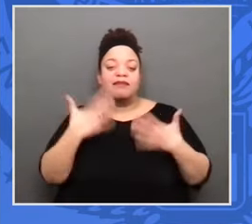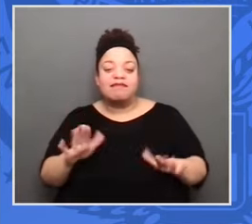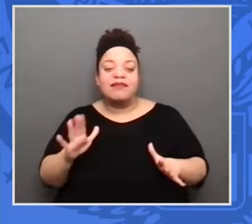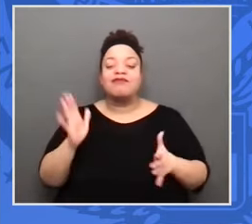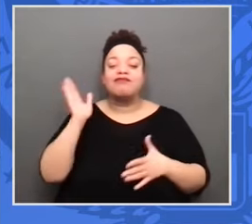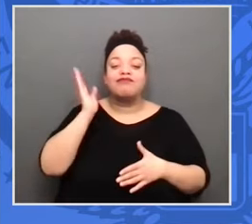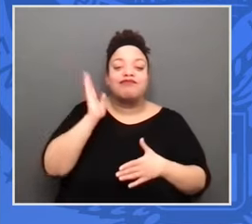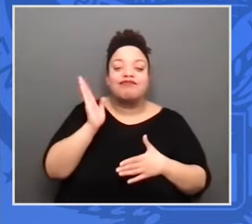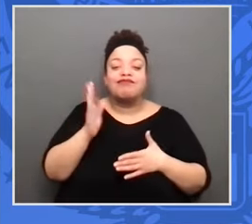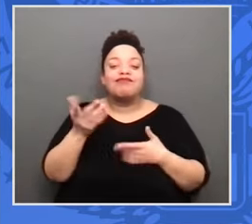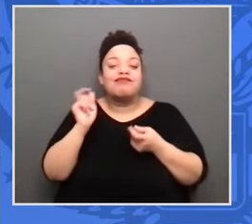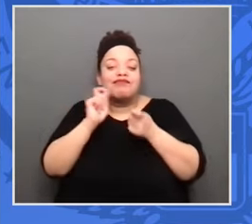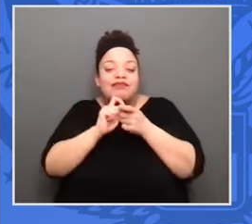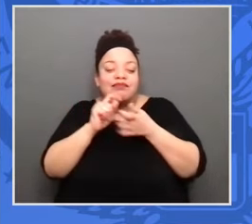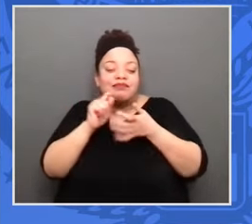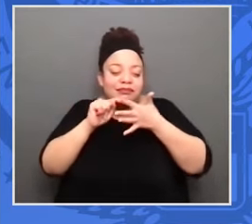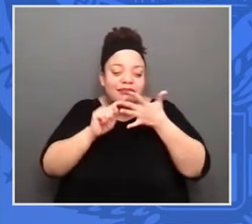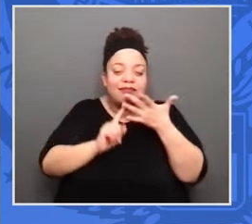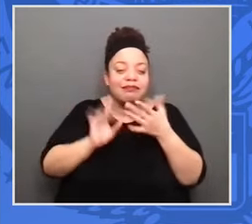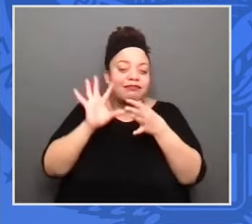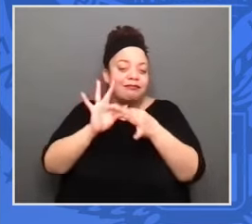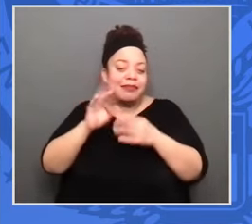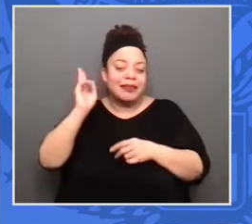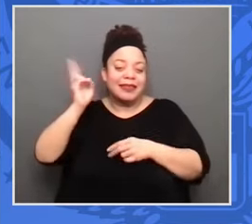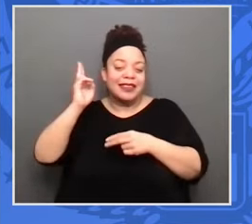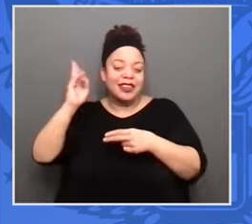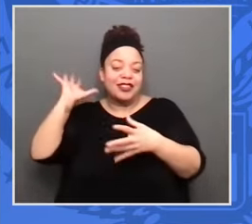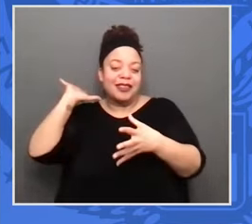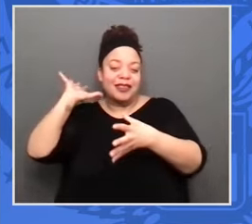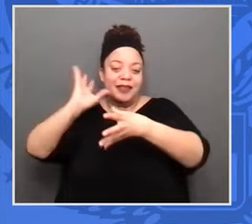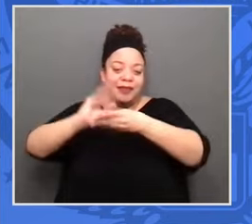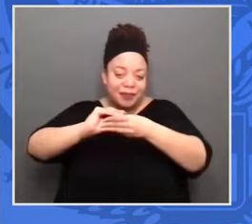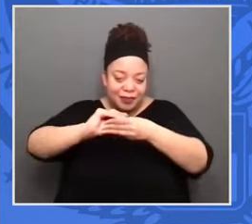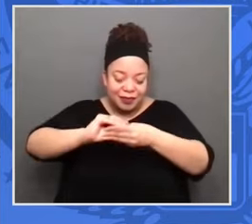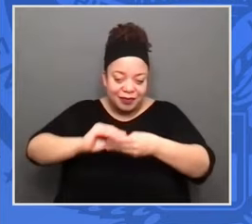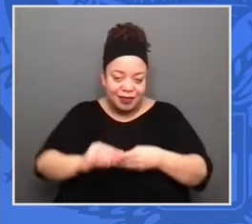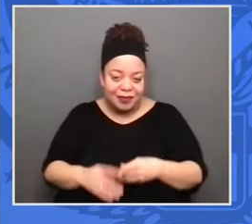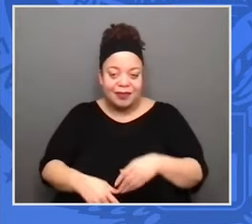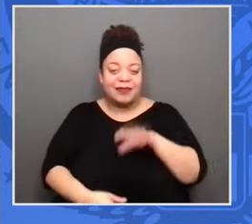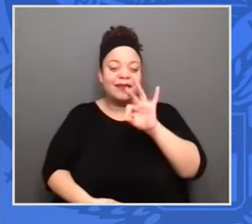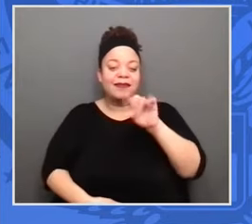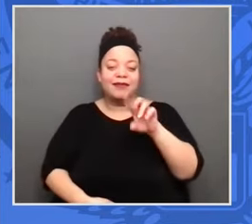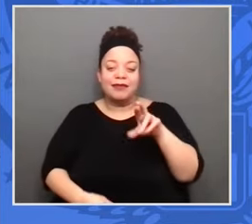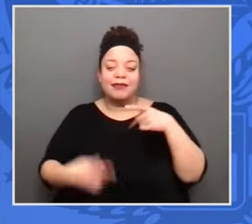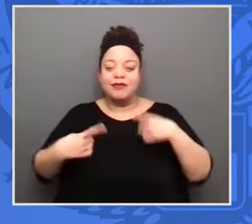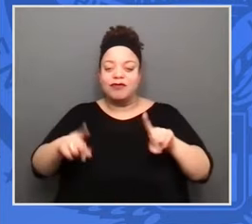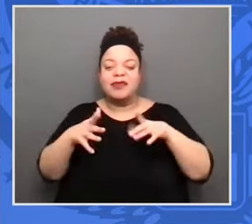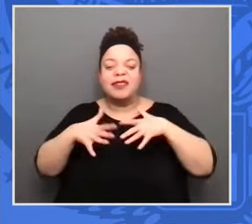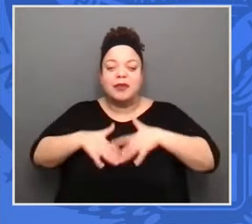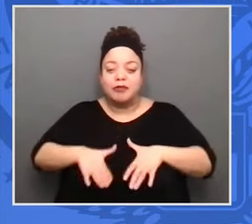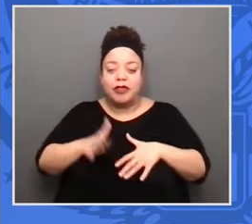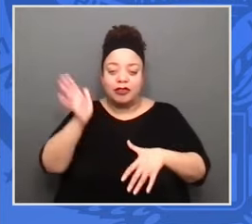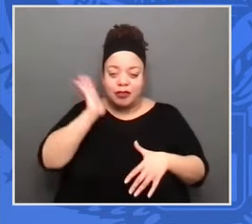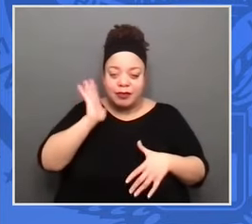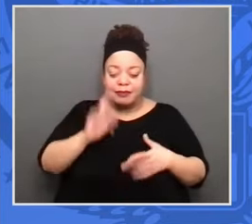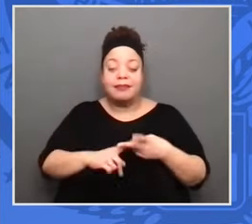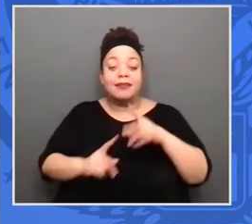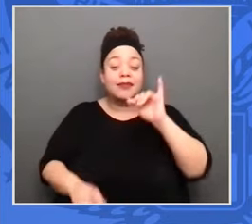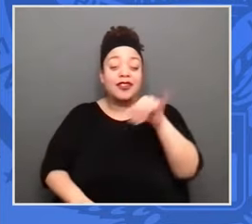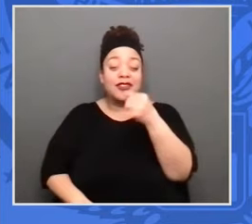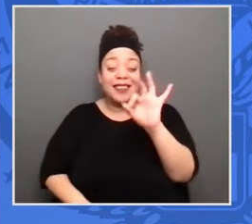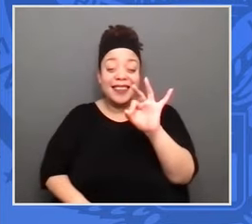Depression. JFK inspired a new generation to serve. Ronald Reagan spoke of the